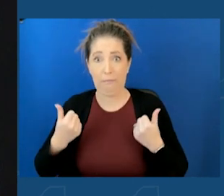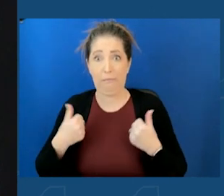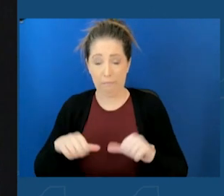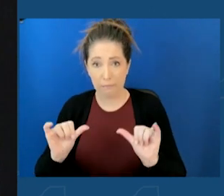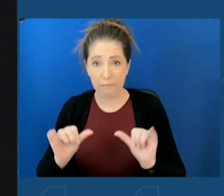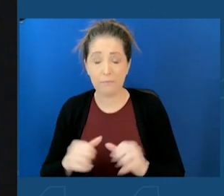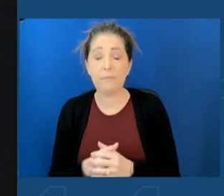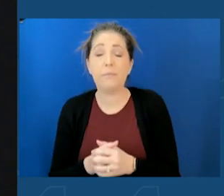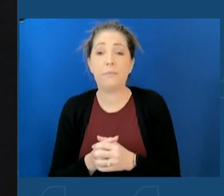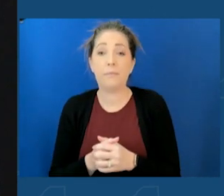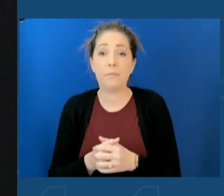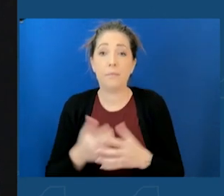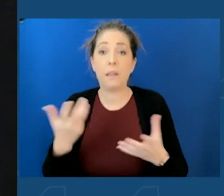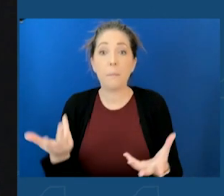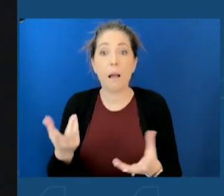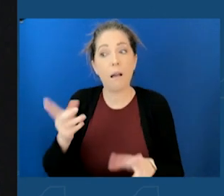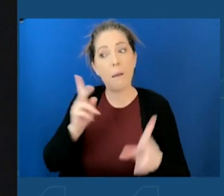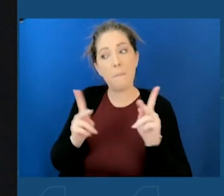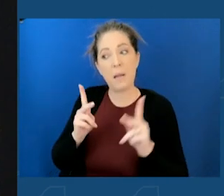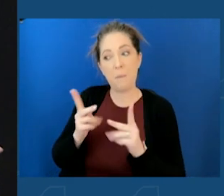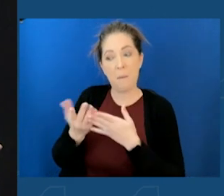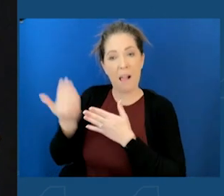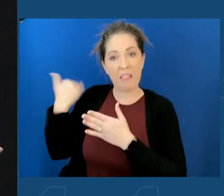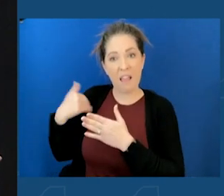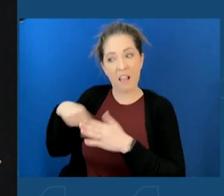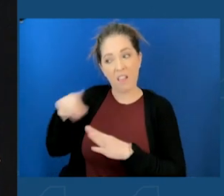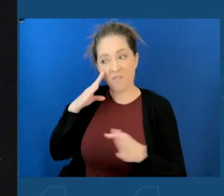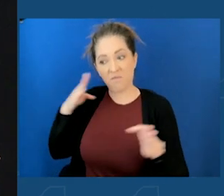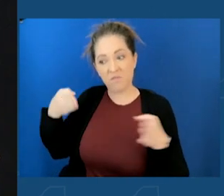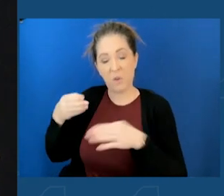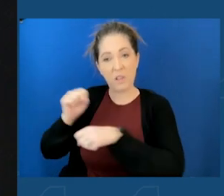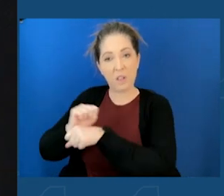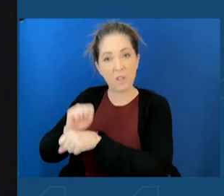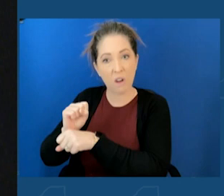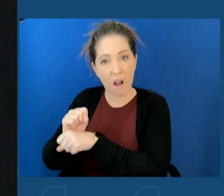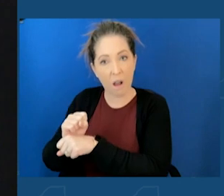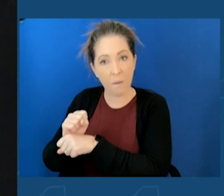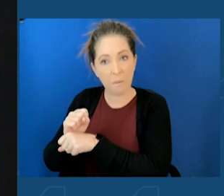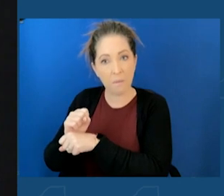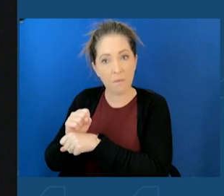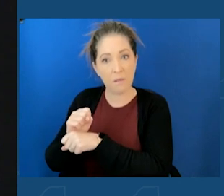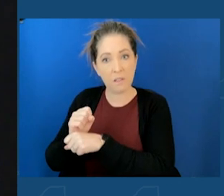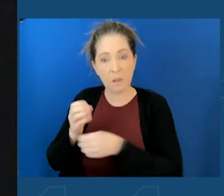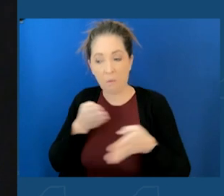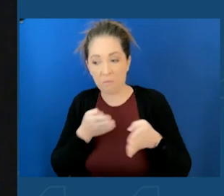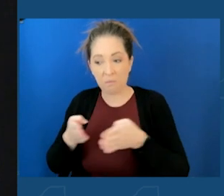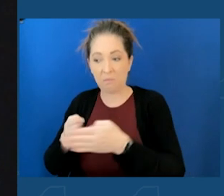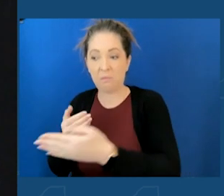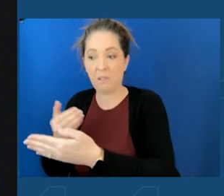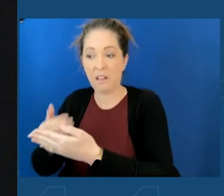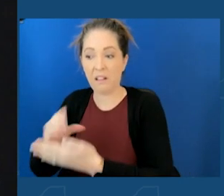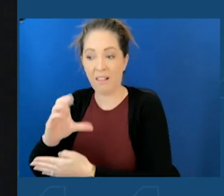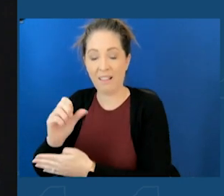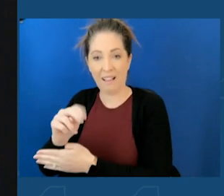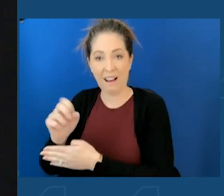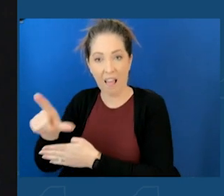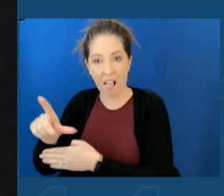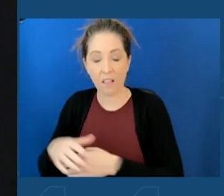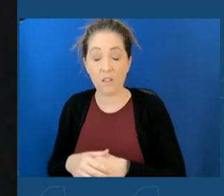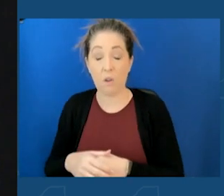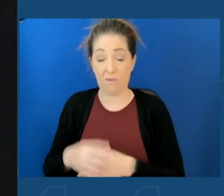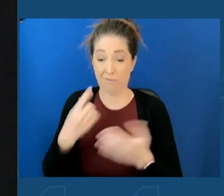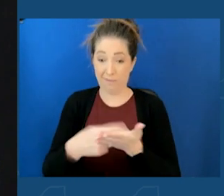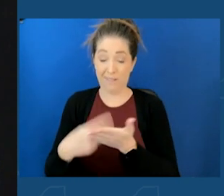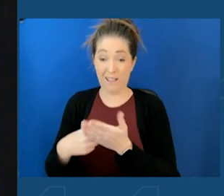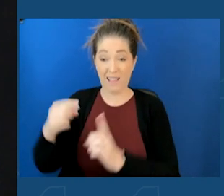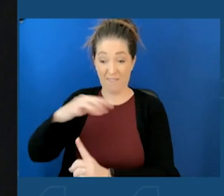on the jobs. And literally this was just down the road from Love Canal. So when you talk about being an environmentalist, this is the world I